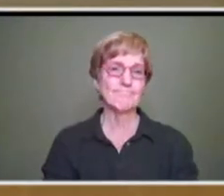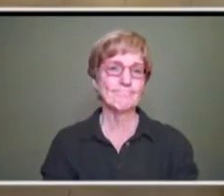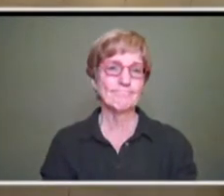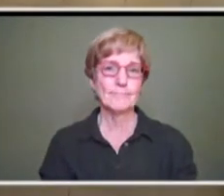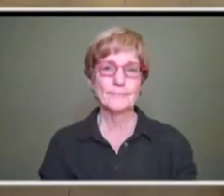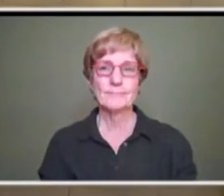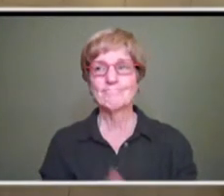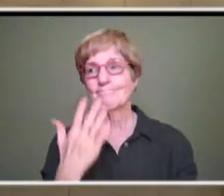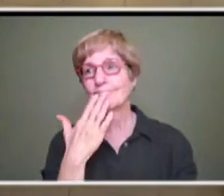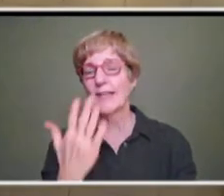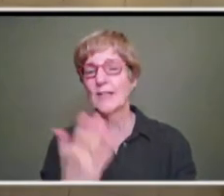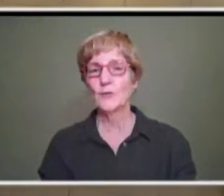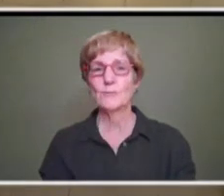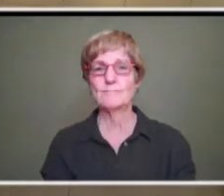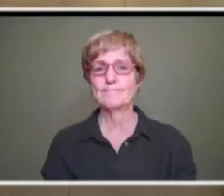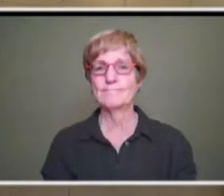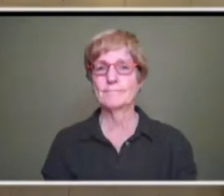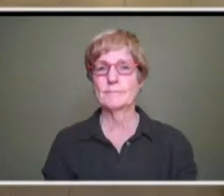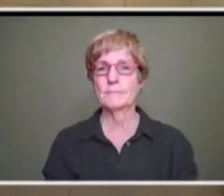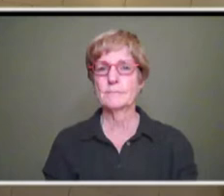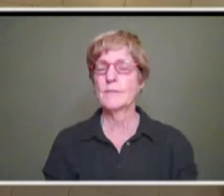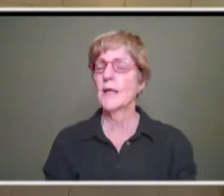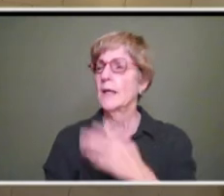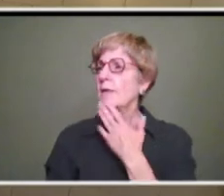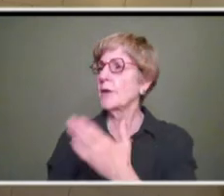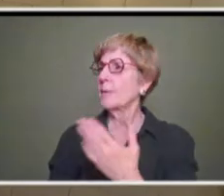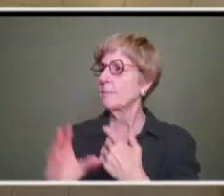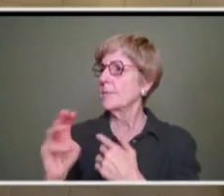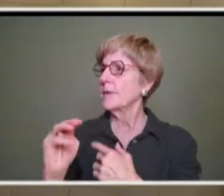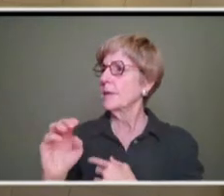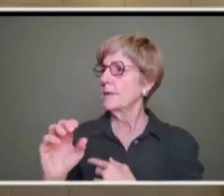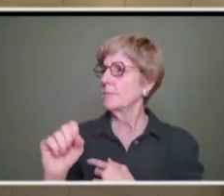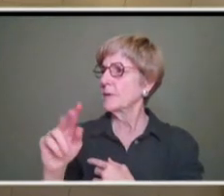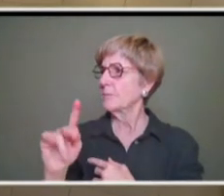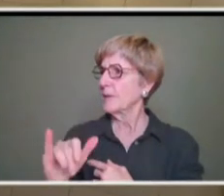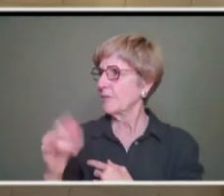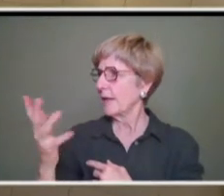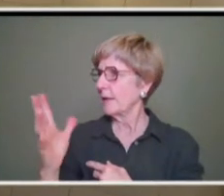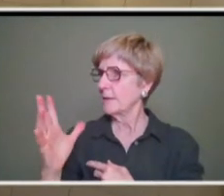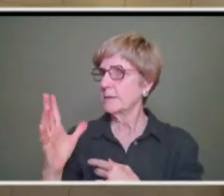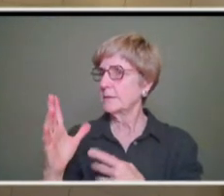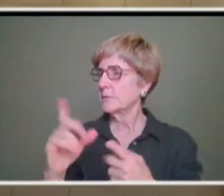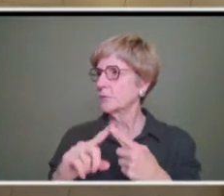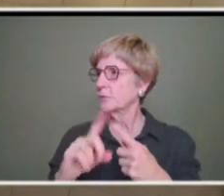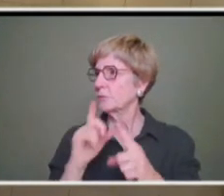thank you thank you very much Miss McVeigh you have two minutes before rebuttal